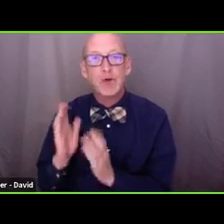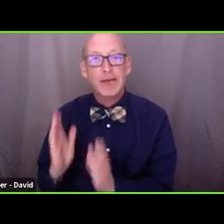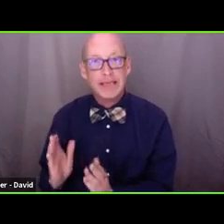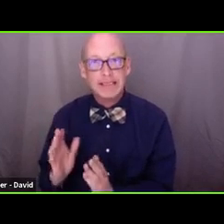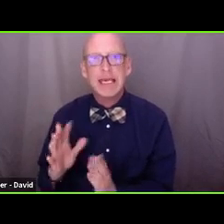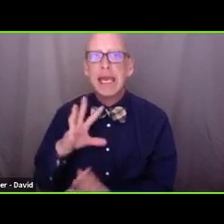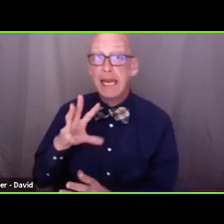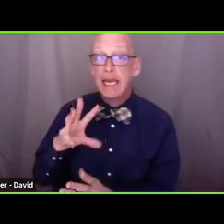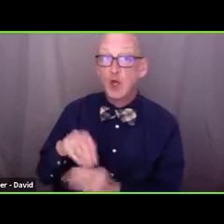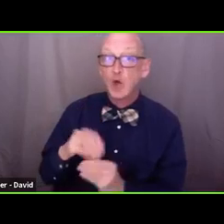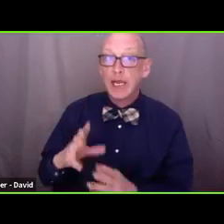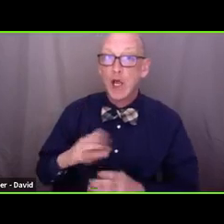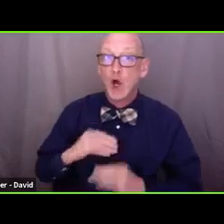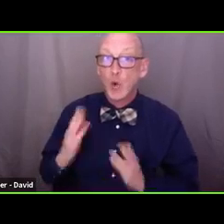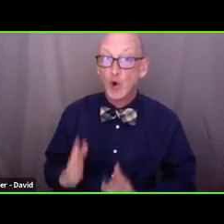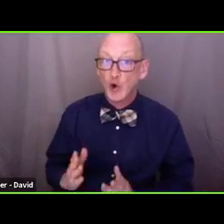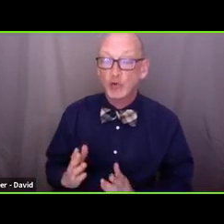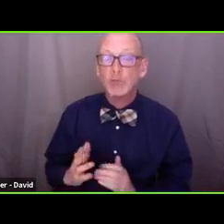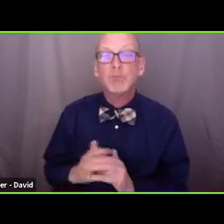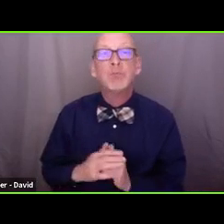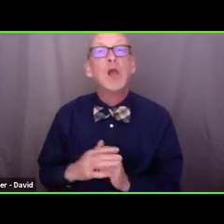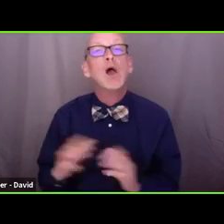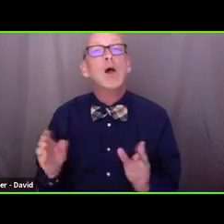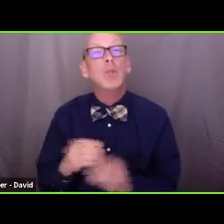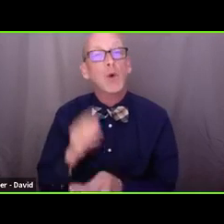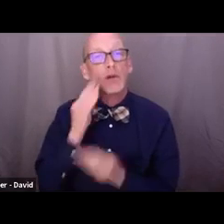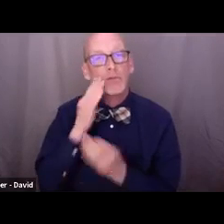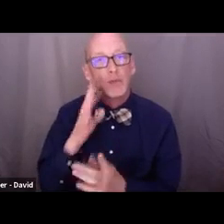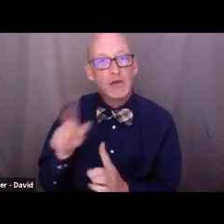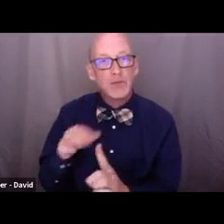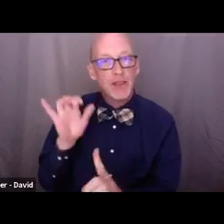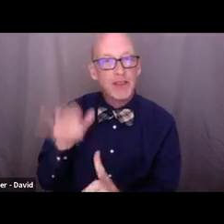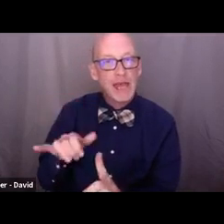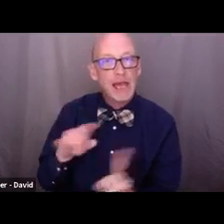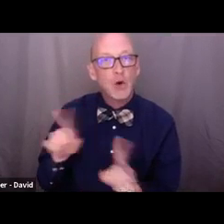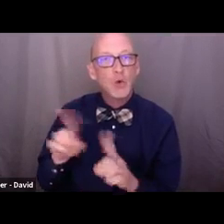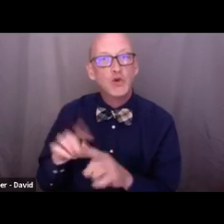the owners. So for more information on that, go to